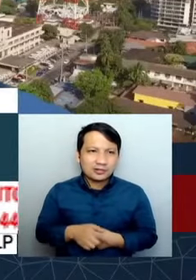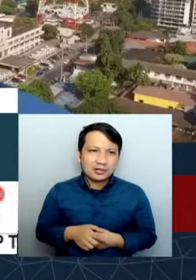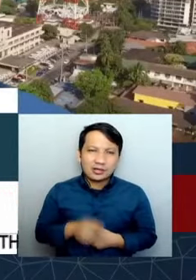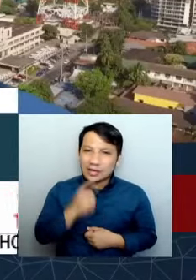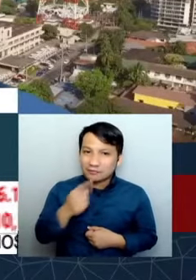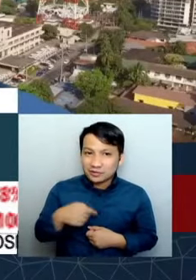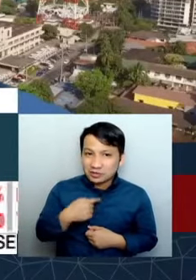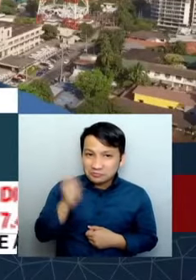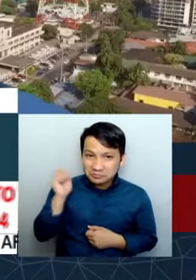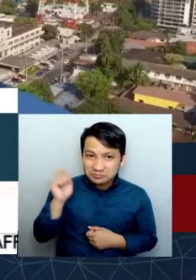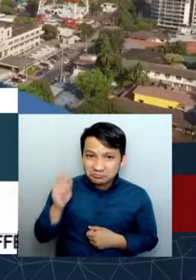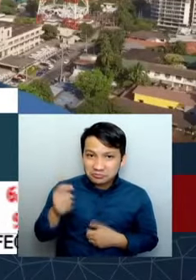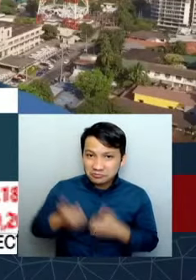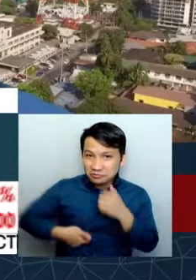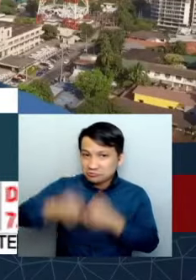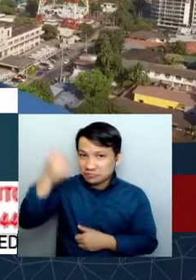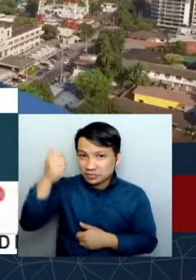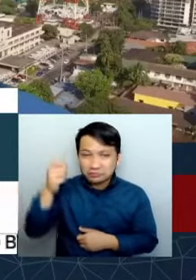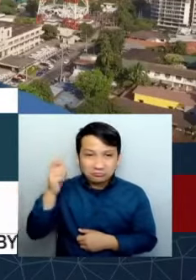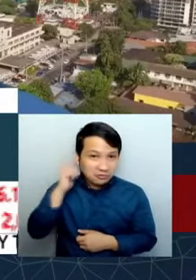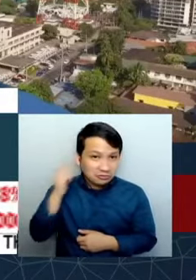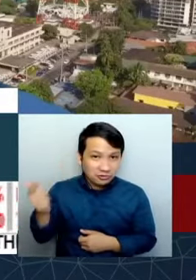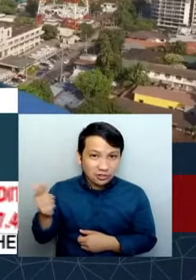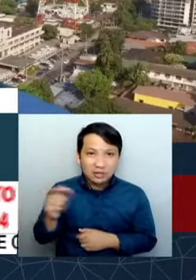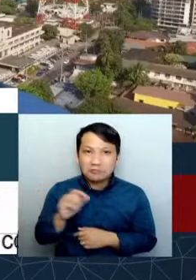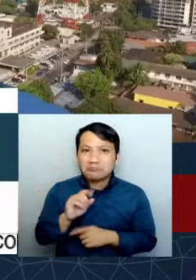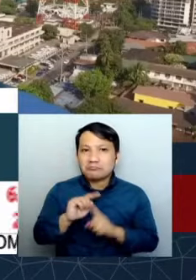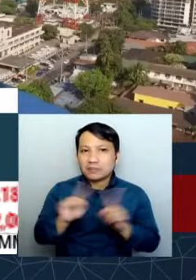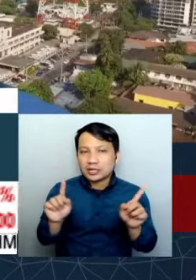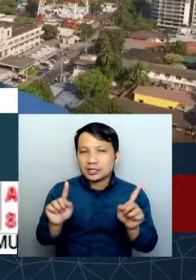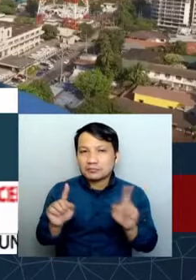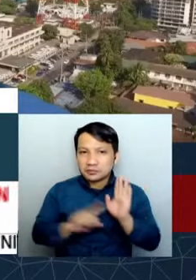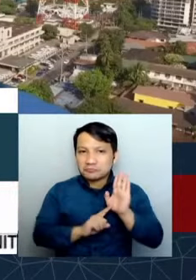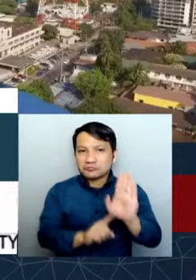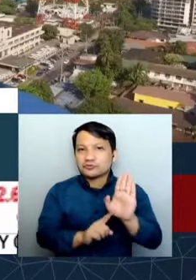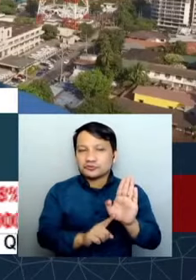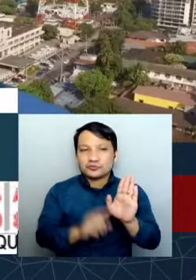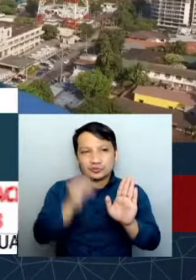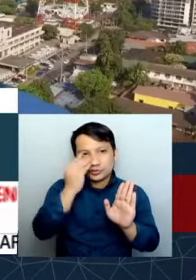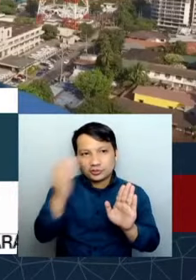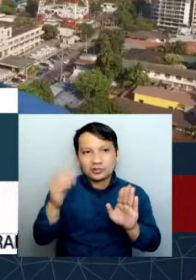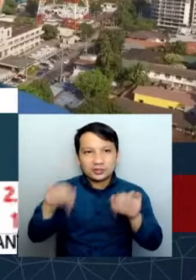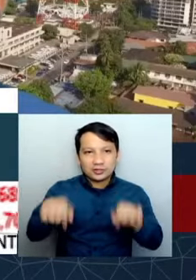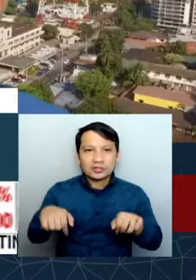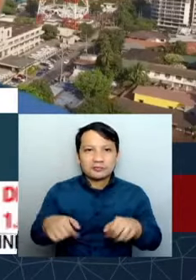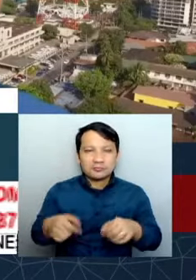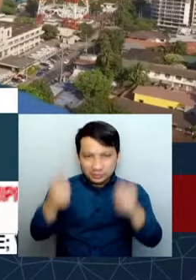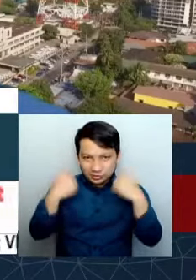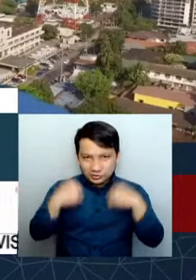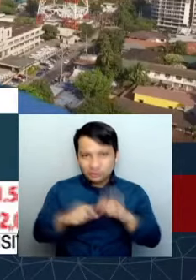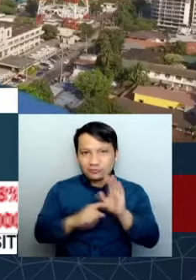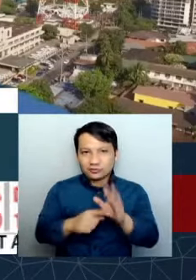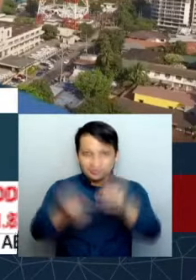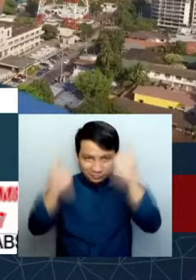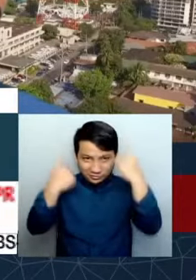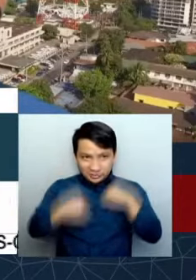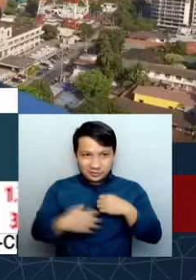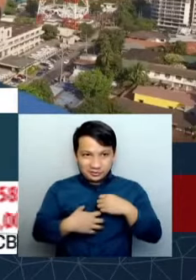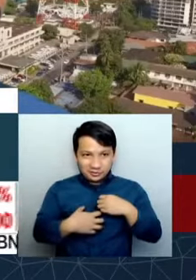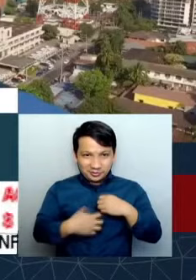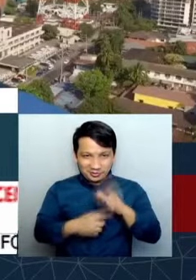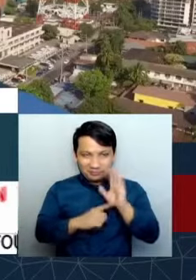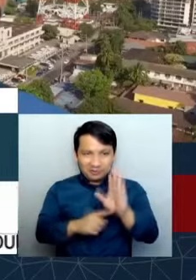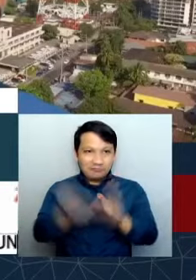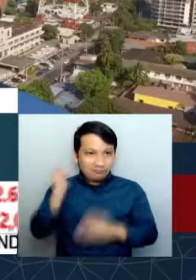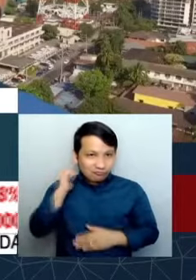gold. Kung hindi, ipakita ko na lang na nandun na yung medal. Yeah. At nandun yung gold medal